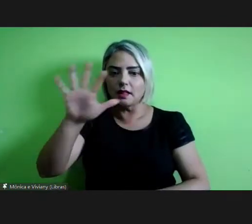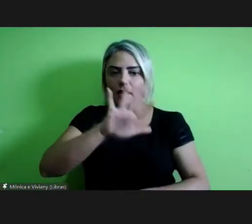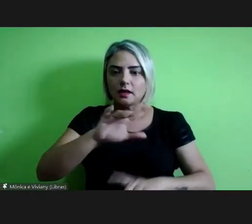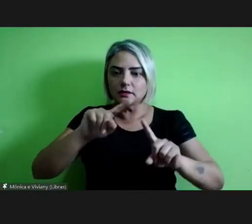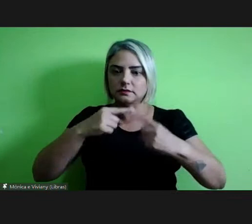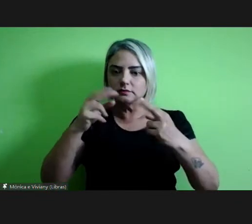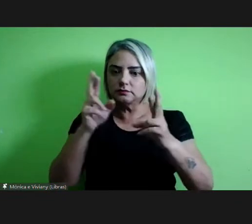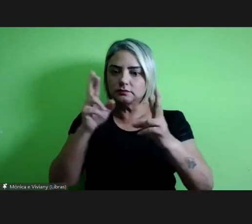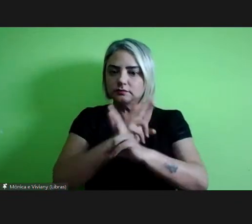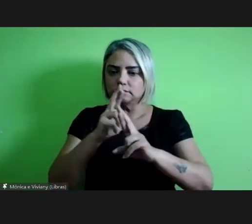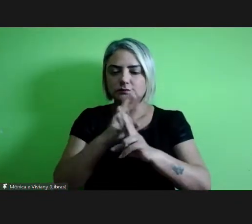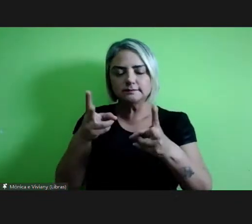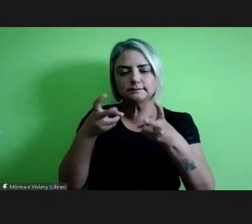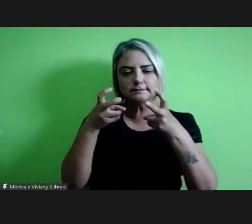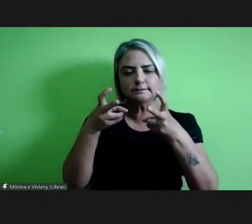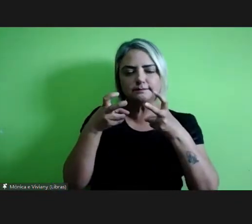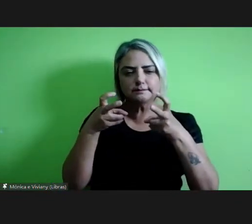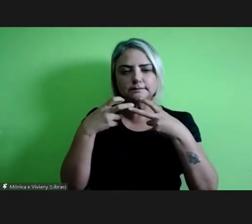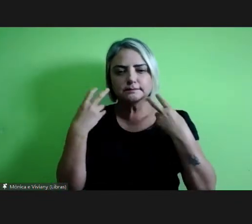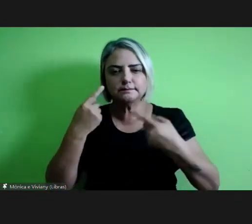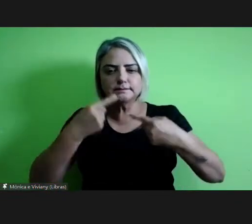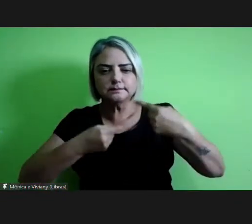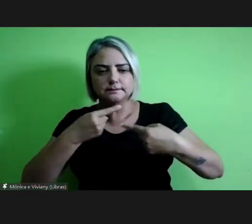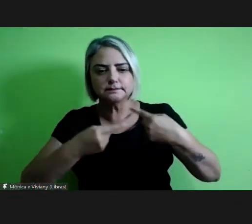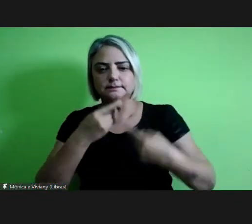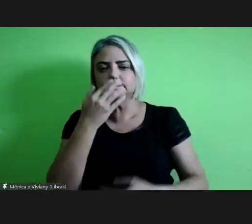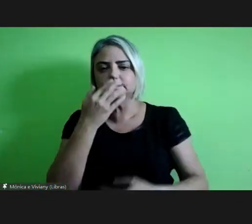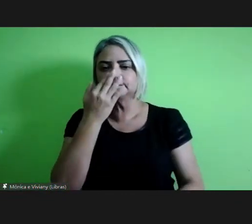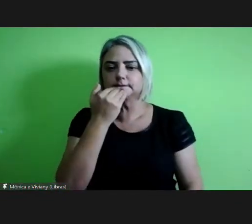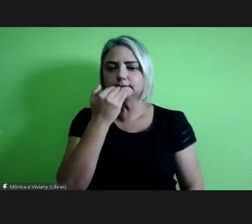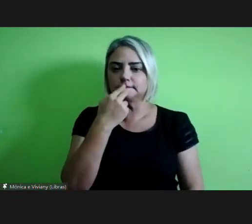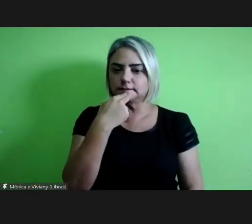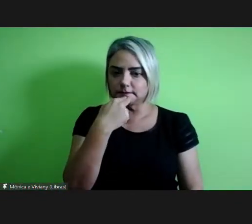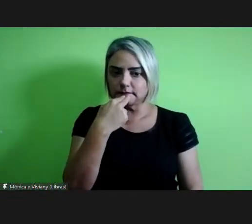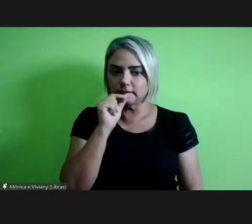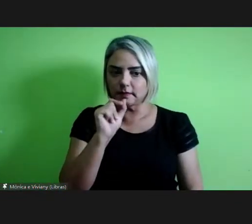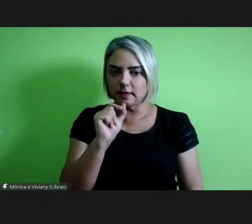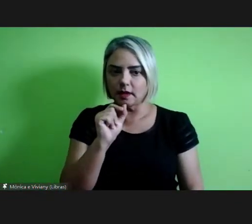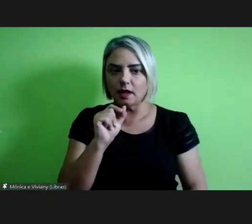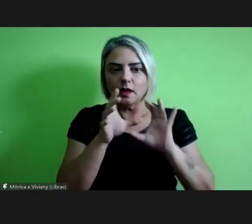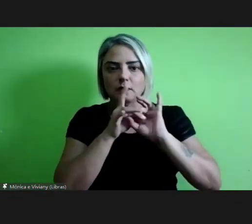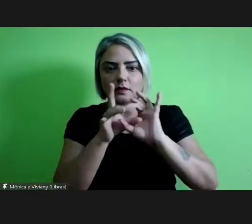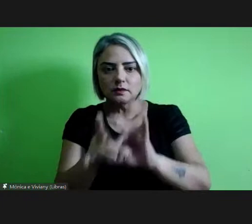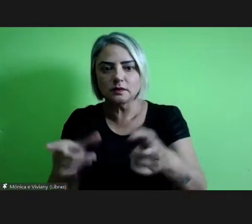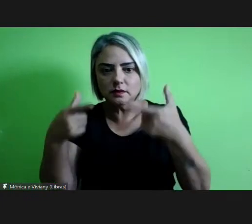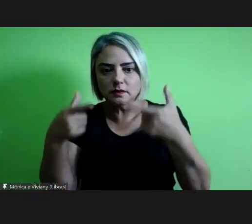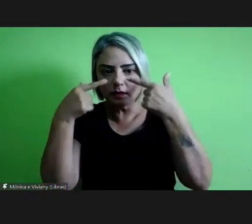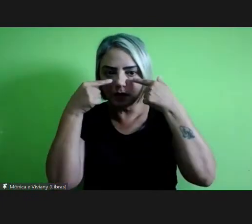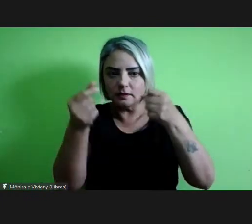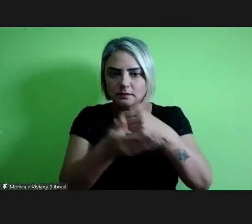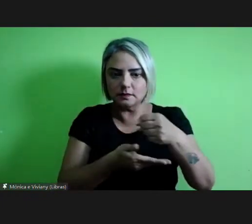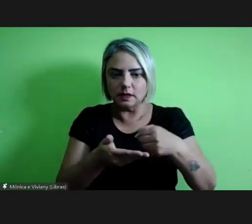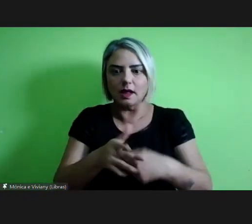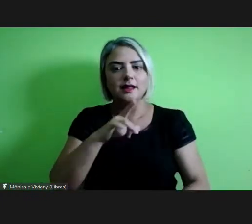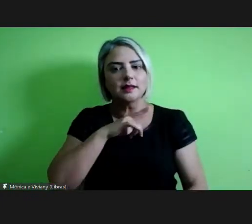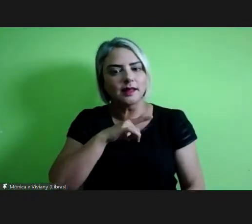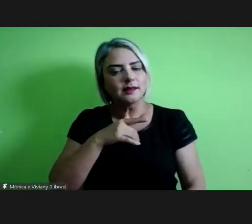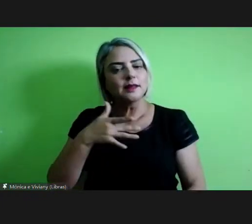experience related to the challenges and perspectives of the nutrition policies in the context of primary